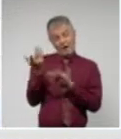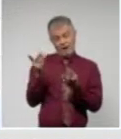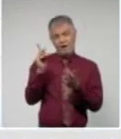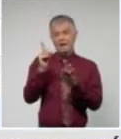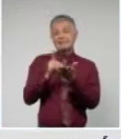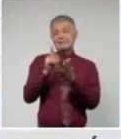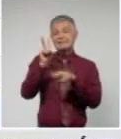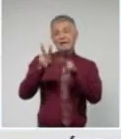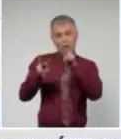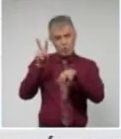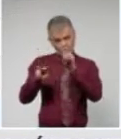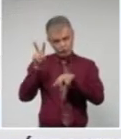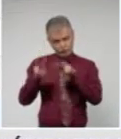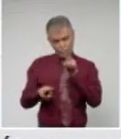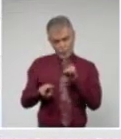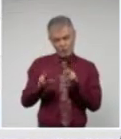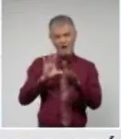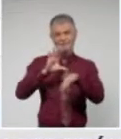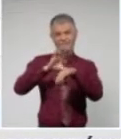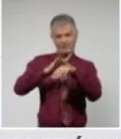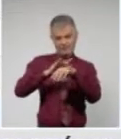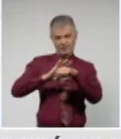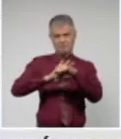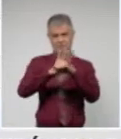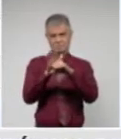pandemic began to